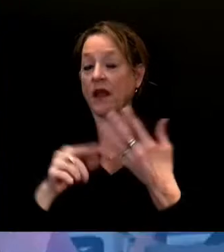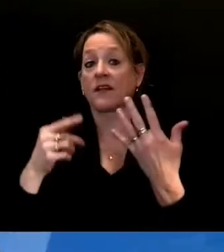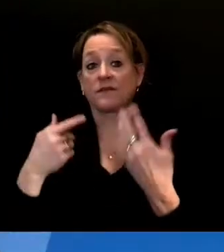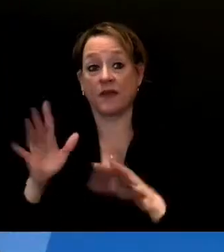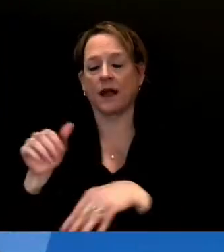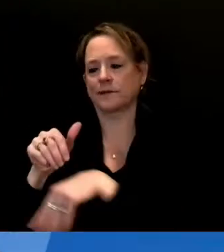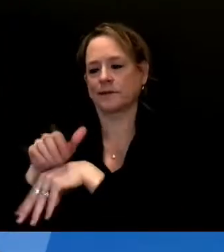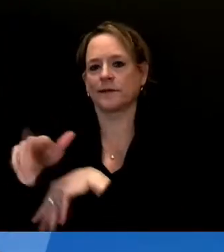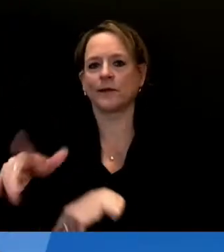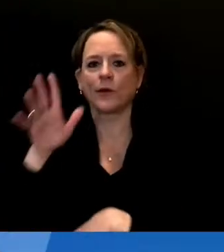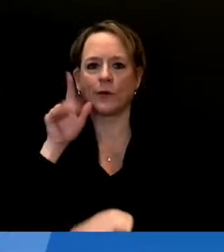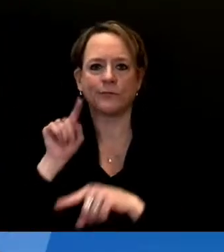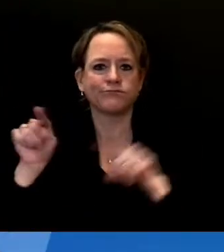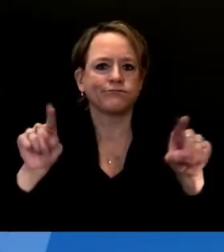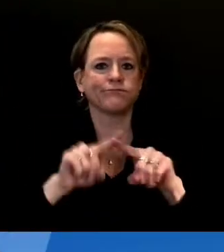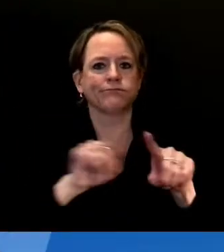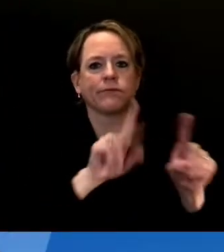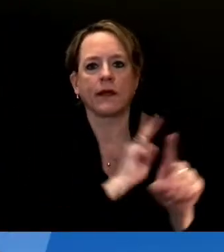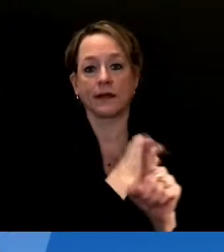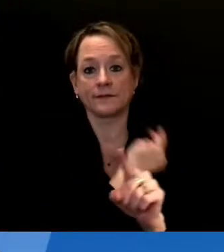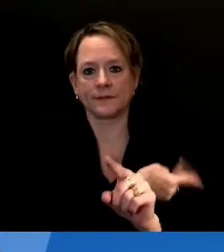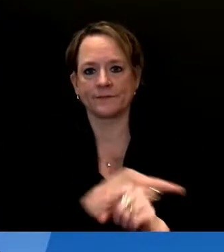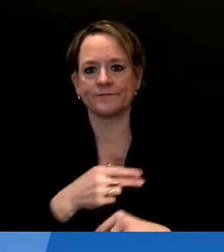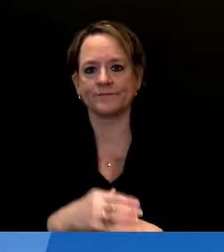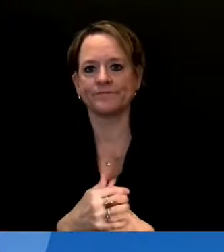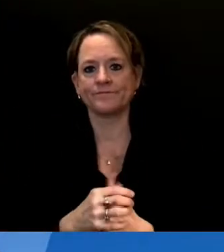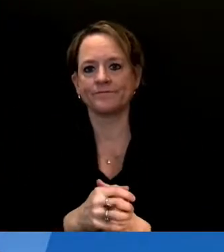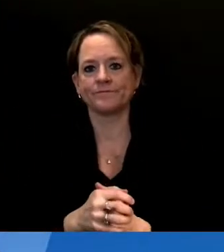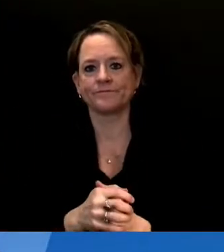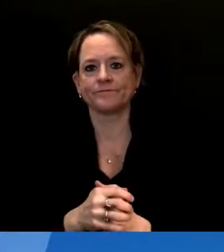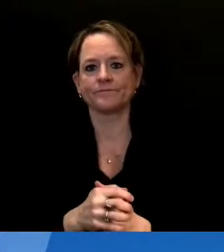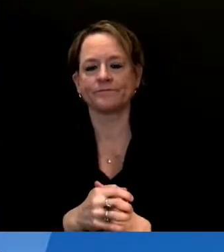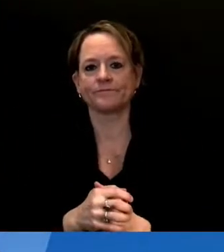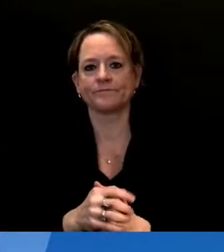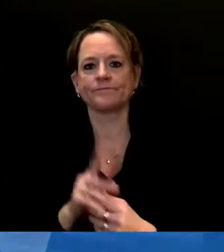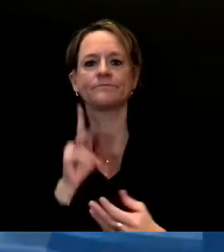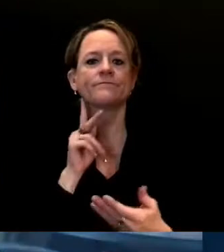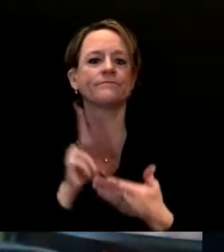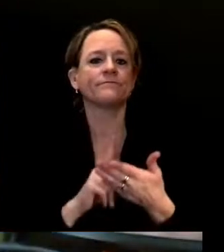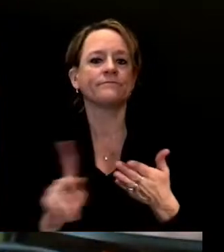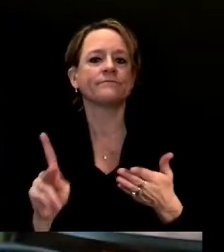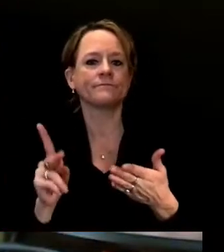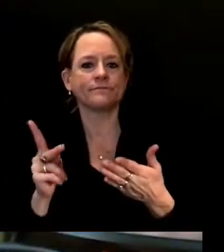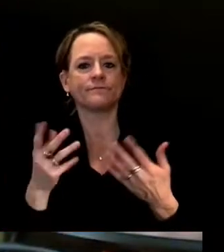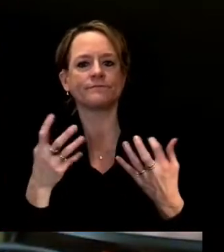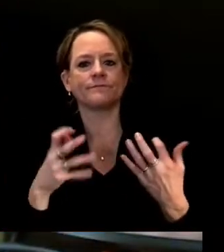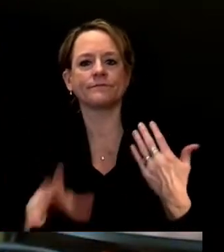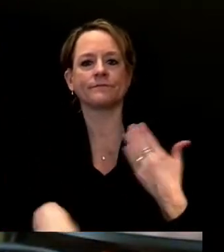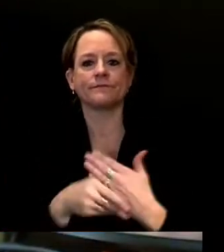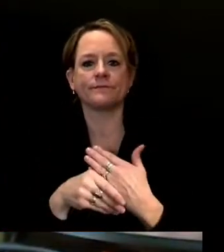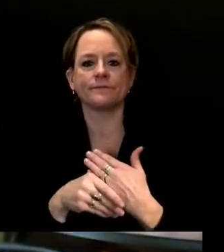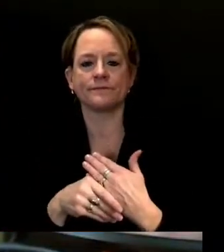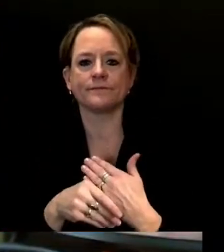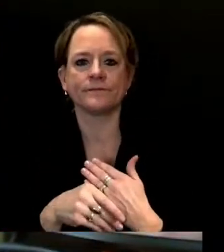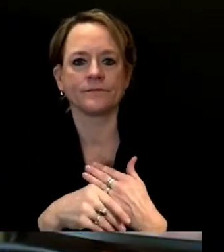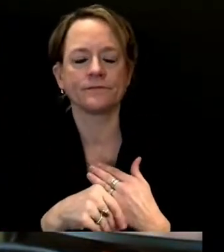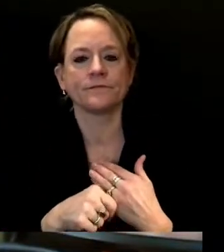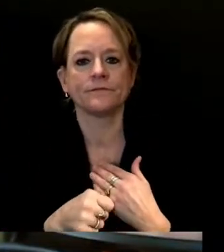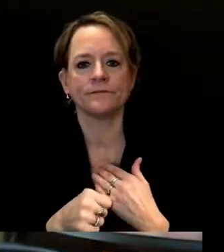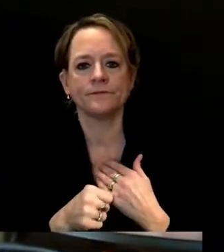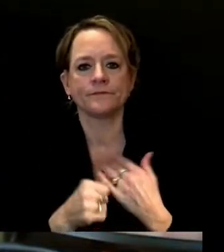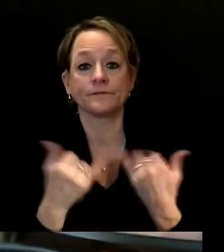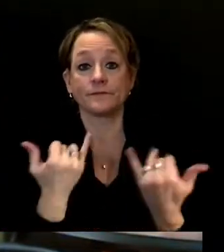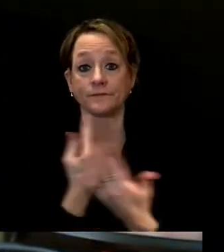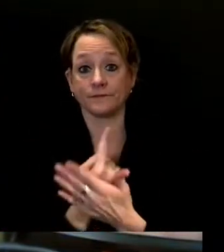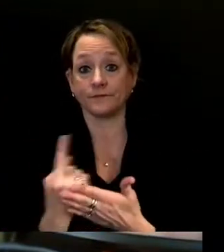And I can add just one more detail on that front. So as of this week, we have about 50 National Guard members who have been